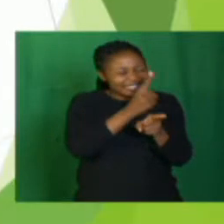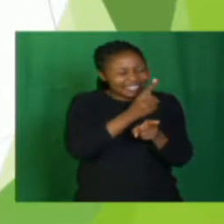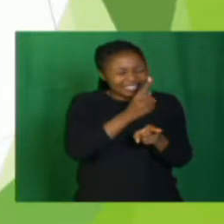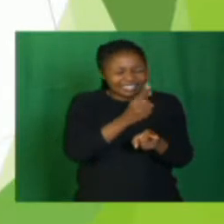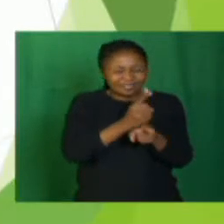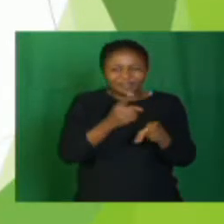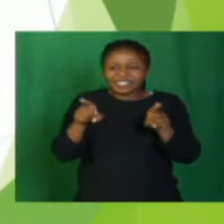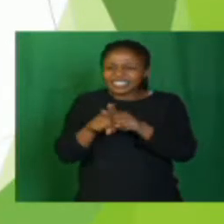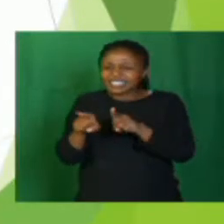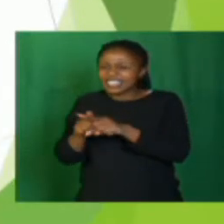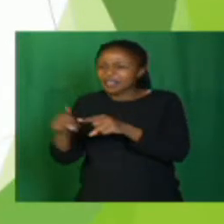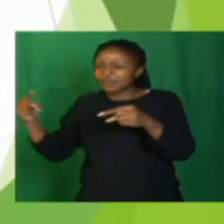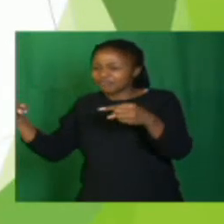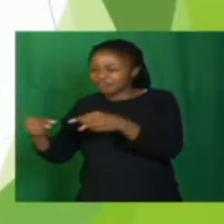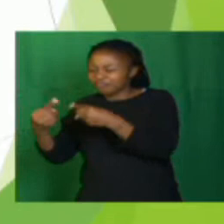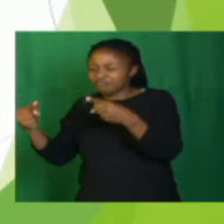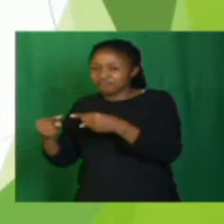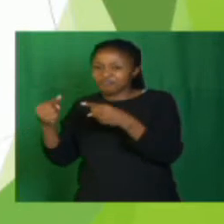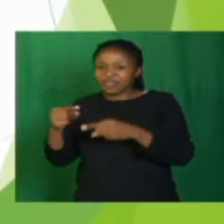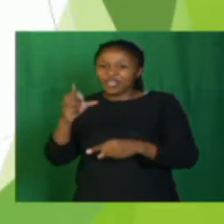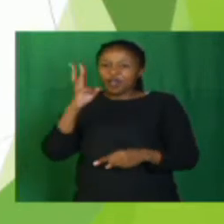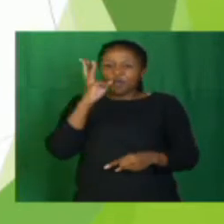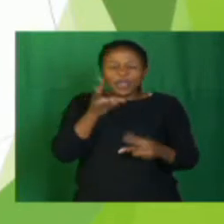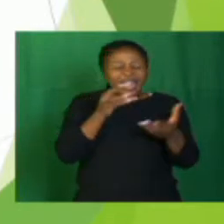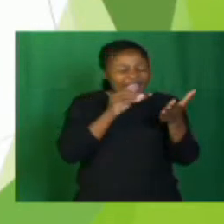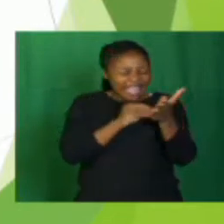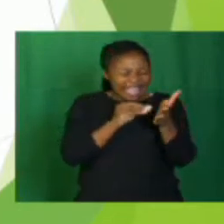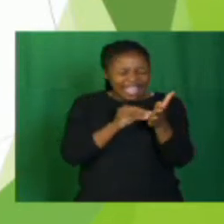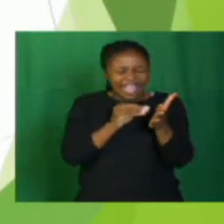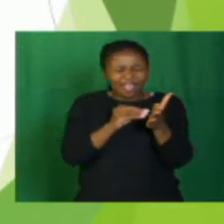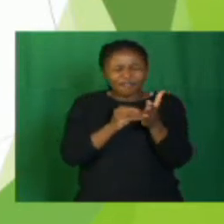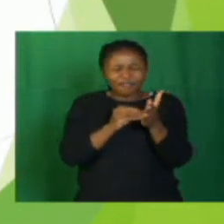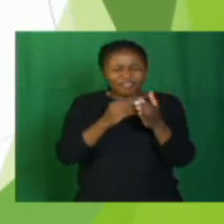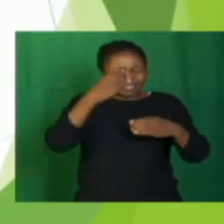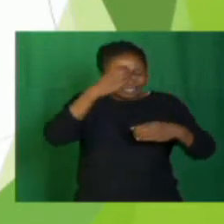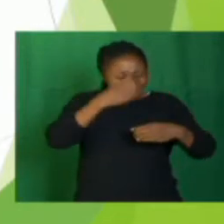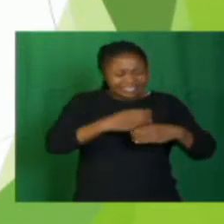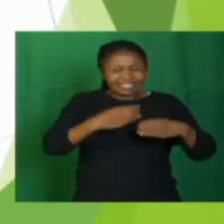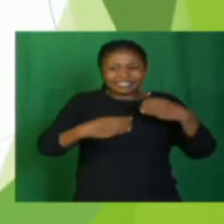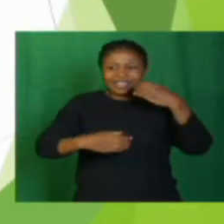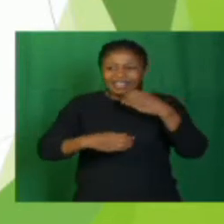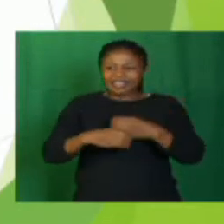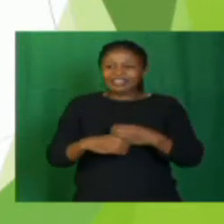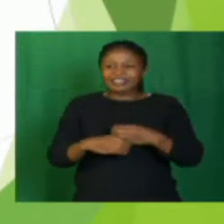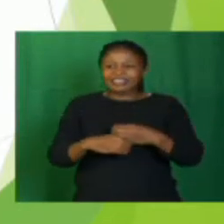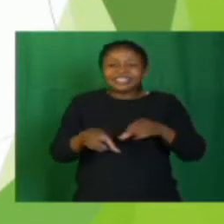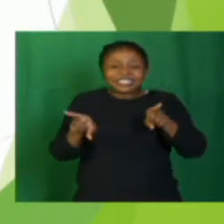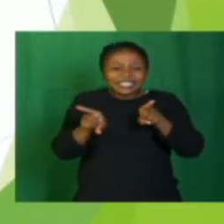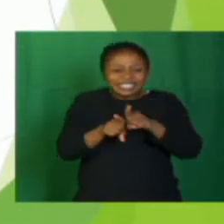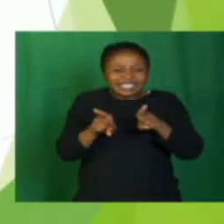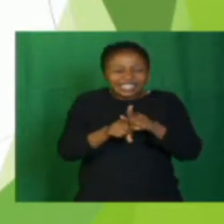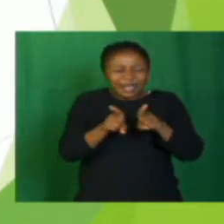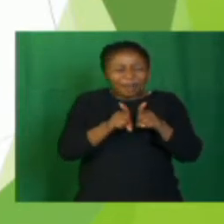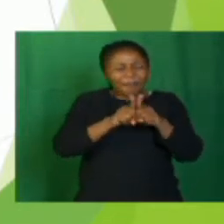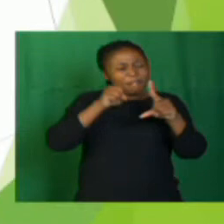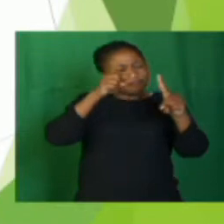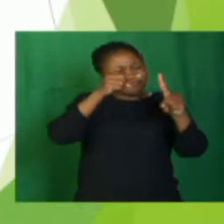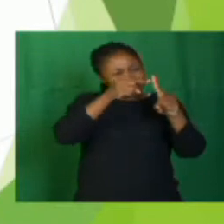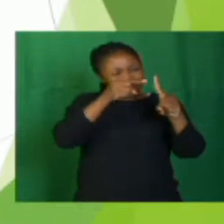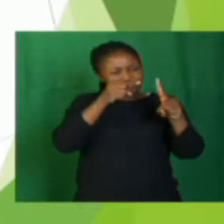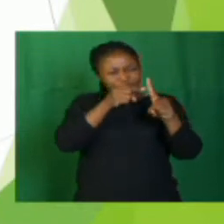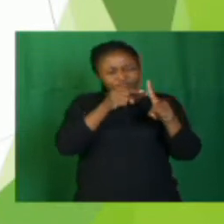structure and the purpose. The structure and the purpose will differentiate for you